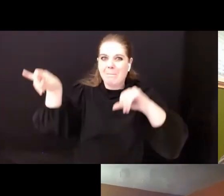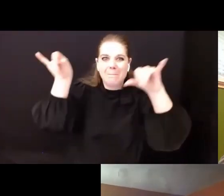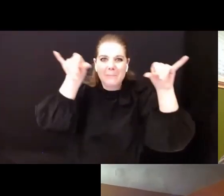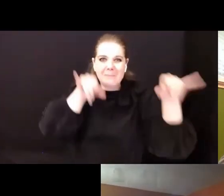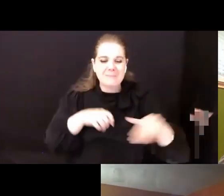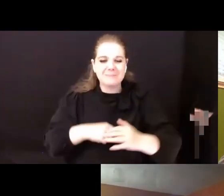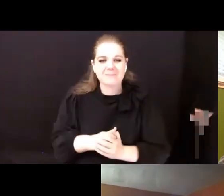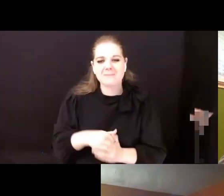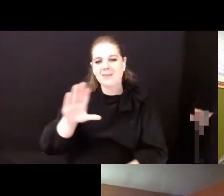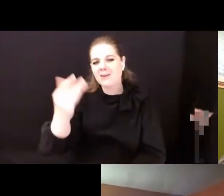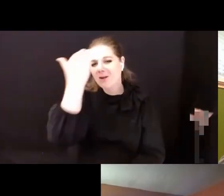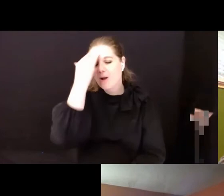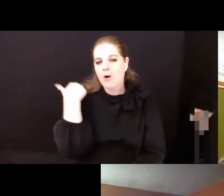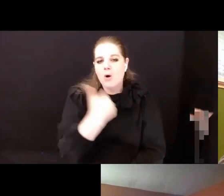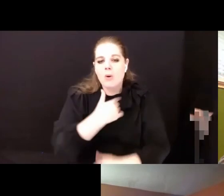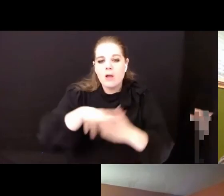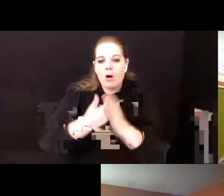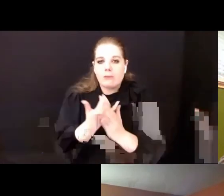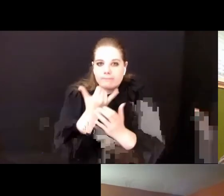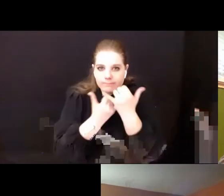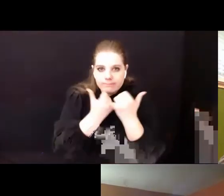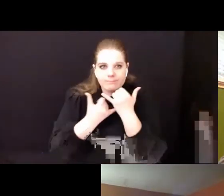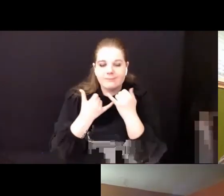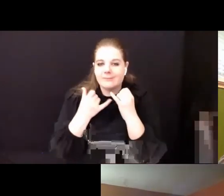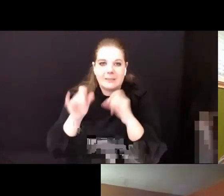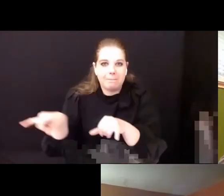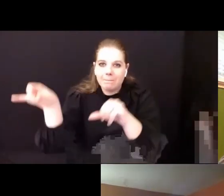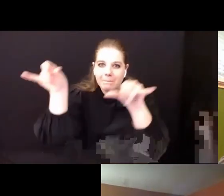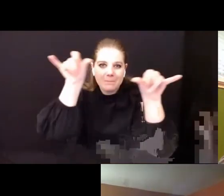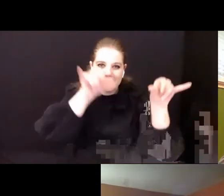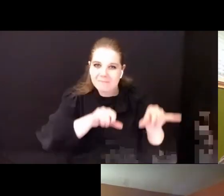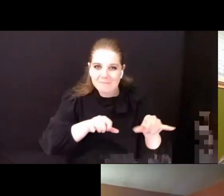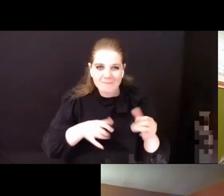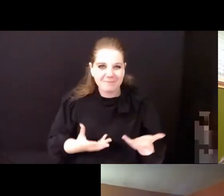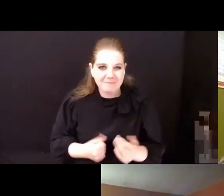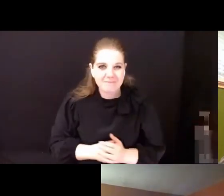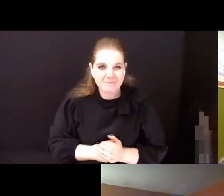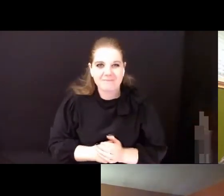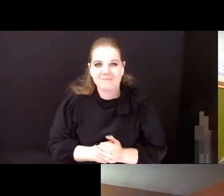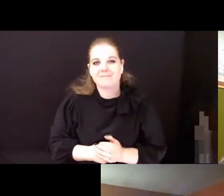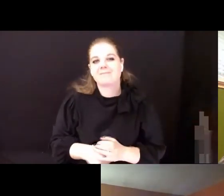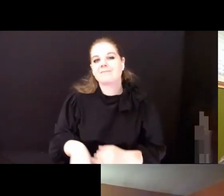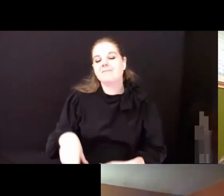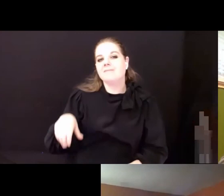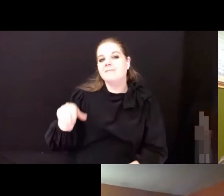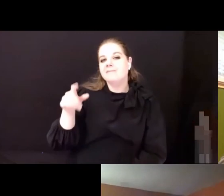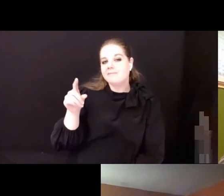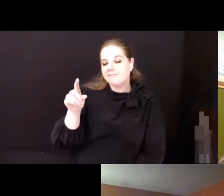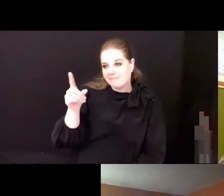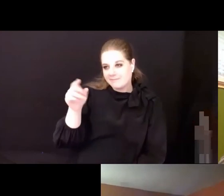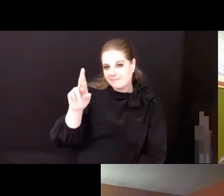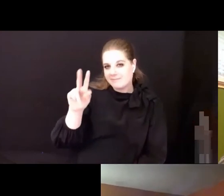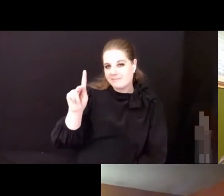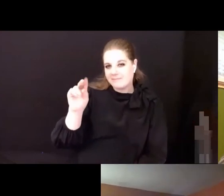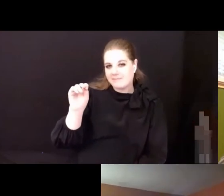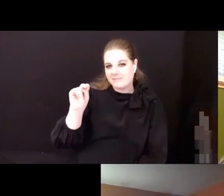and flub ups just like everyone else. Right. So I think the message for our audience